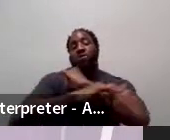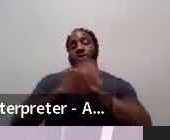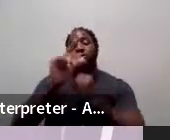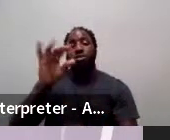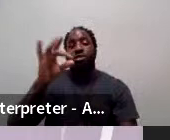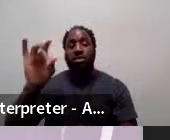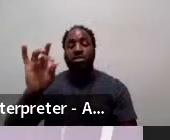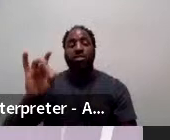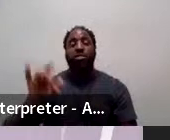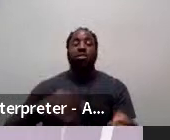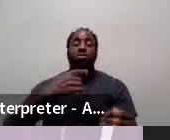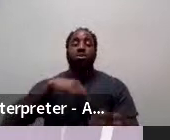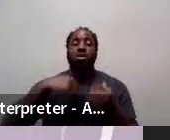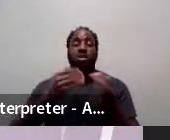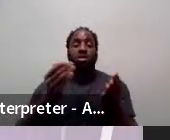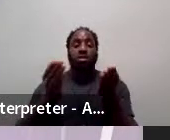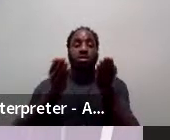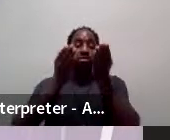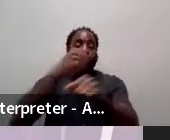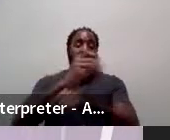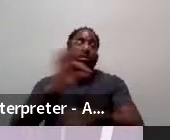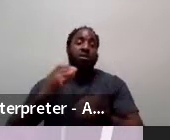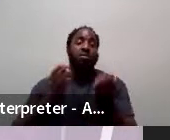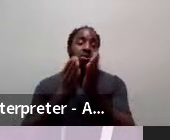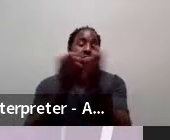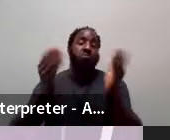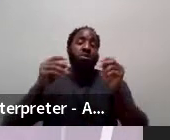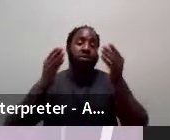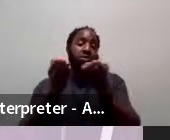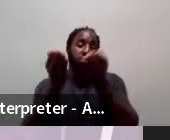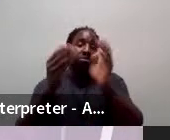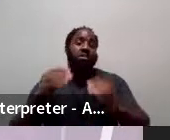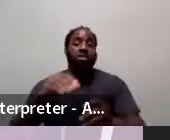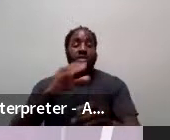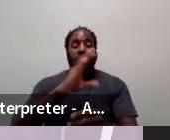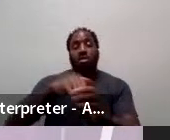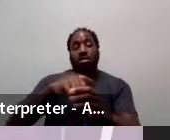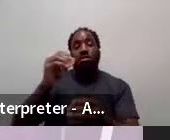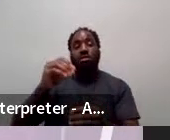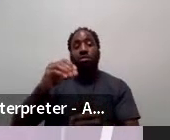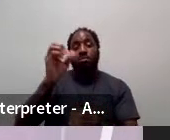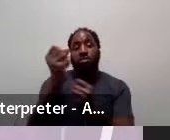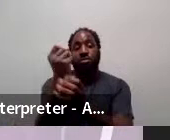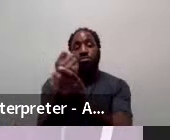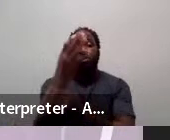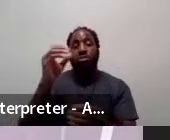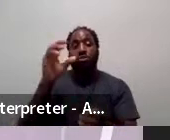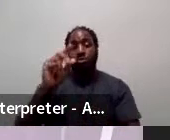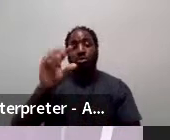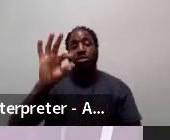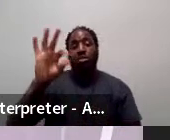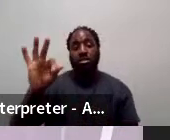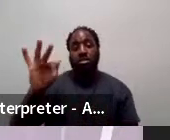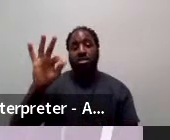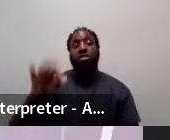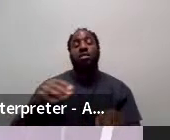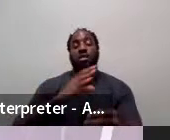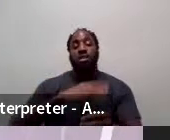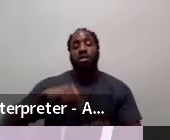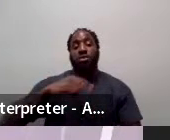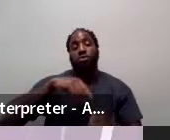initial set of recommendations shared at an open house in the spring of 2019. And then we went out for Co-op City and Hunts